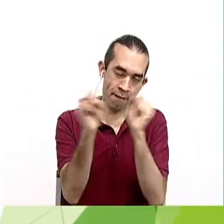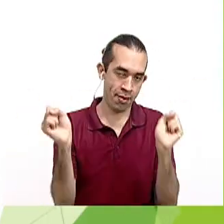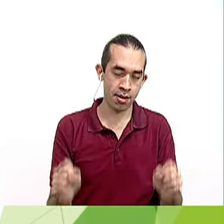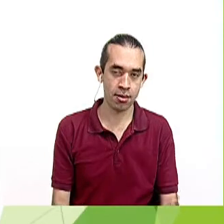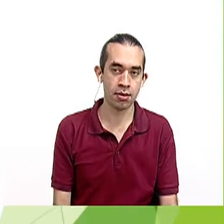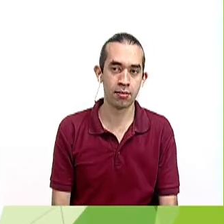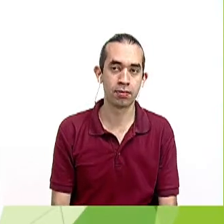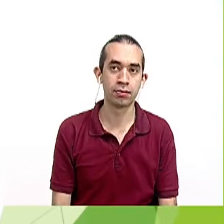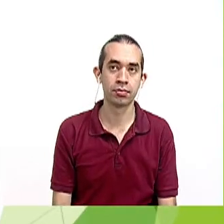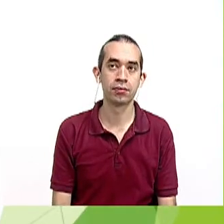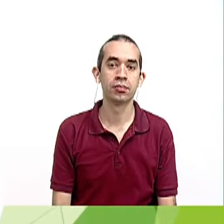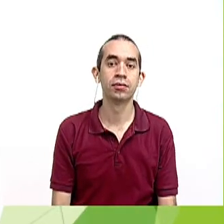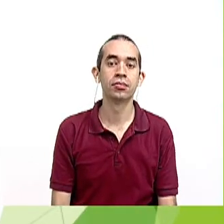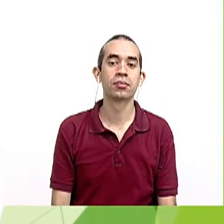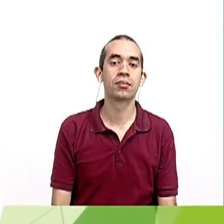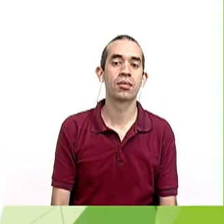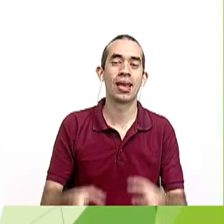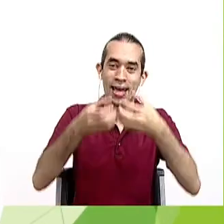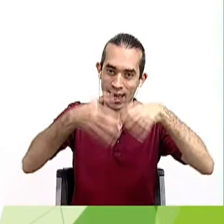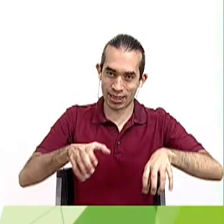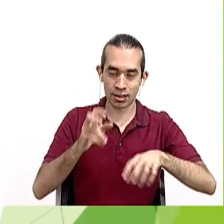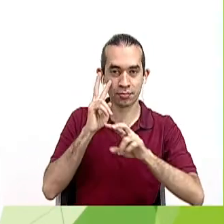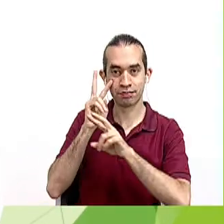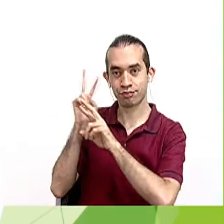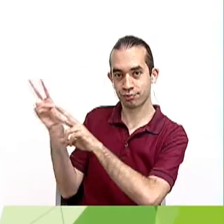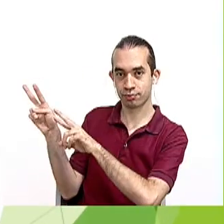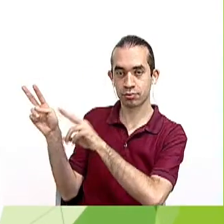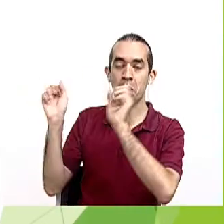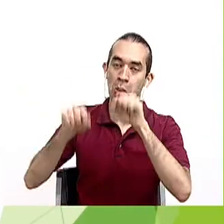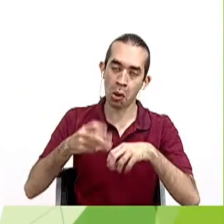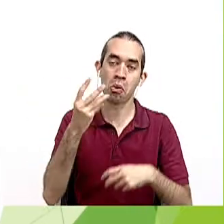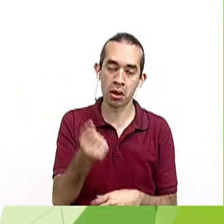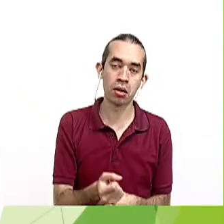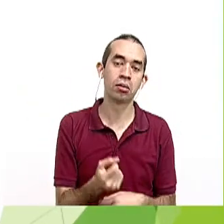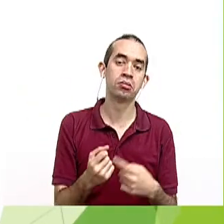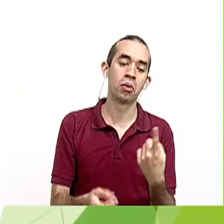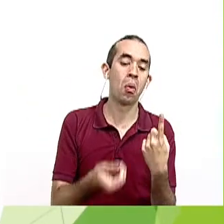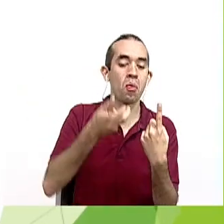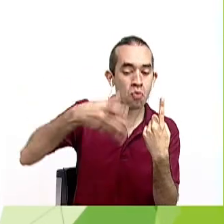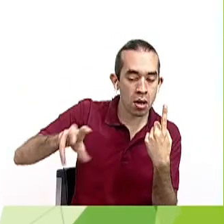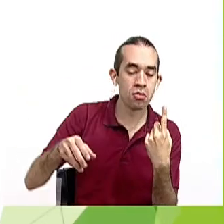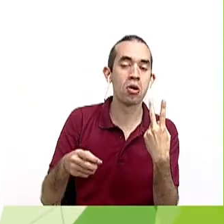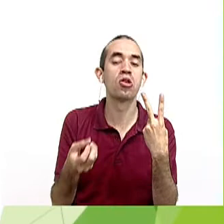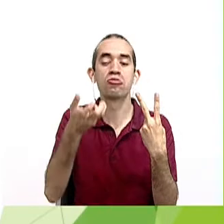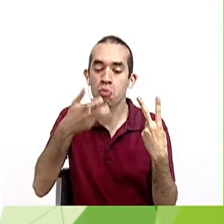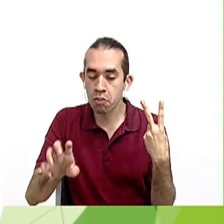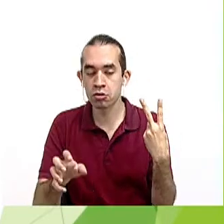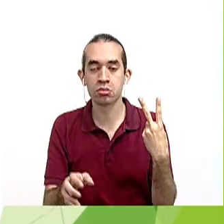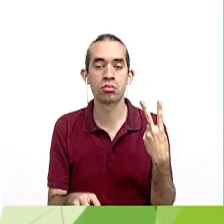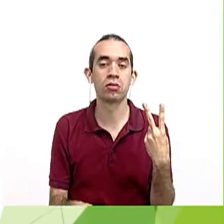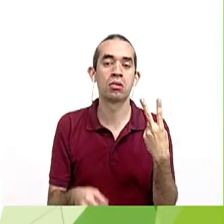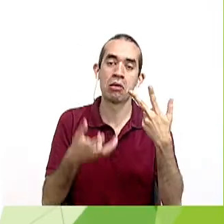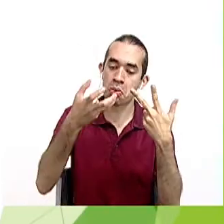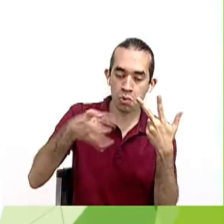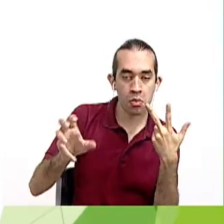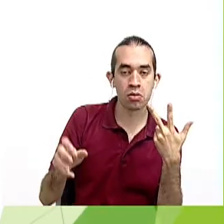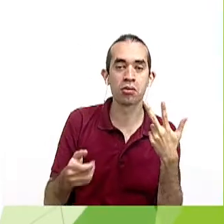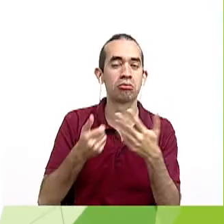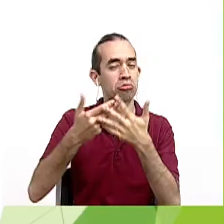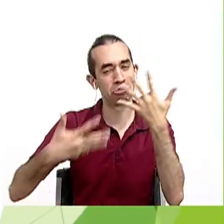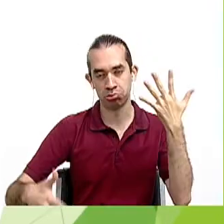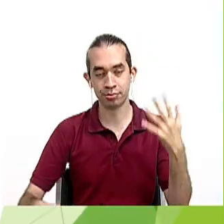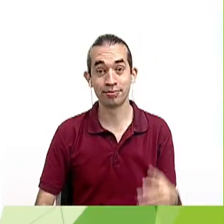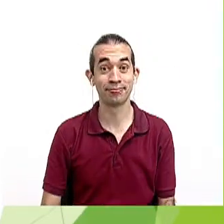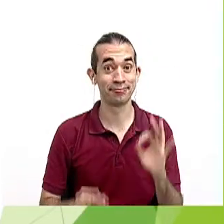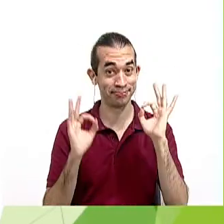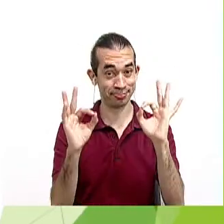Next, eggs. Yeah, we can count the eggs. 1 egg, 2 eggs, 3 eggs, etc.,